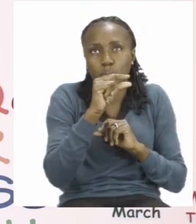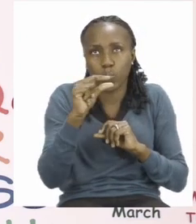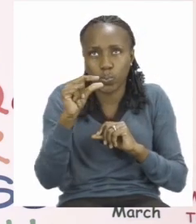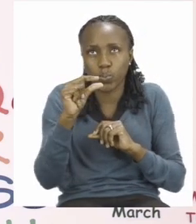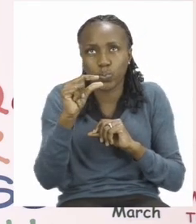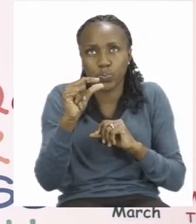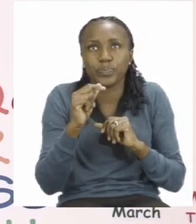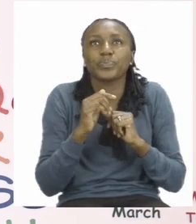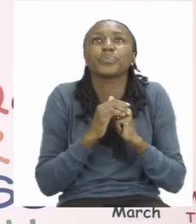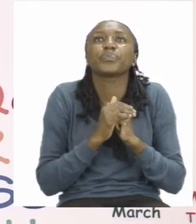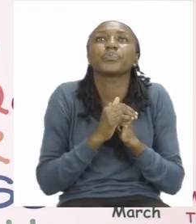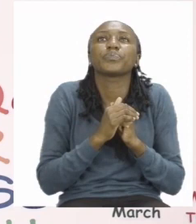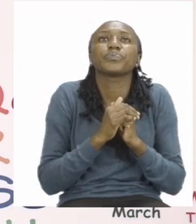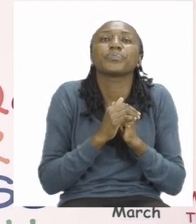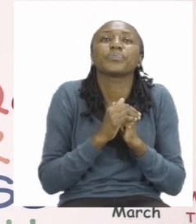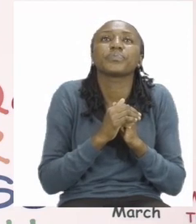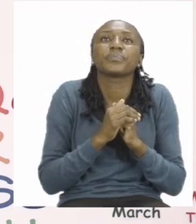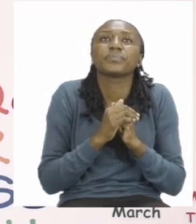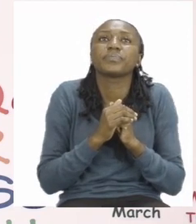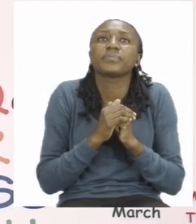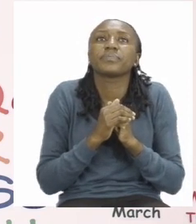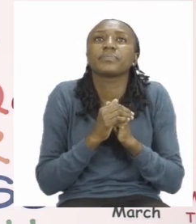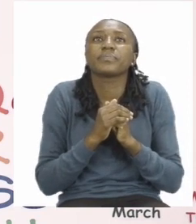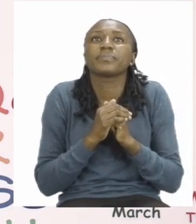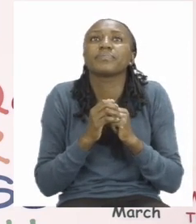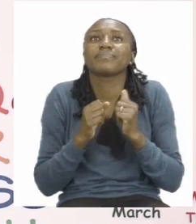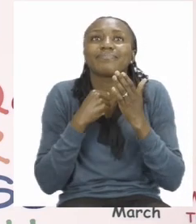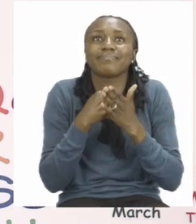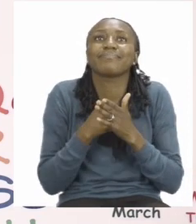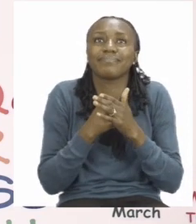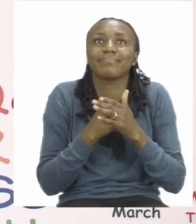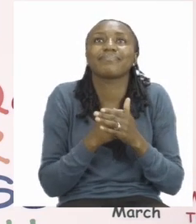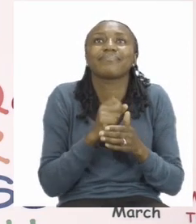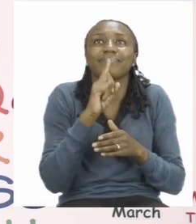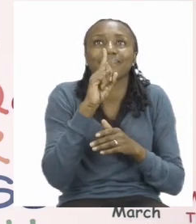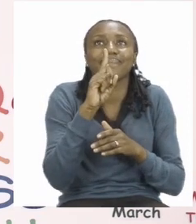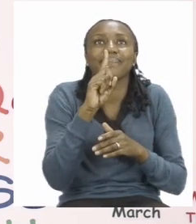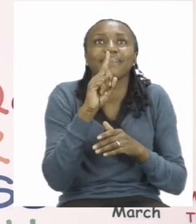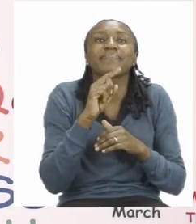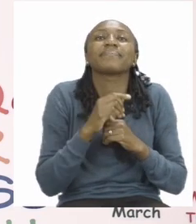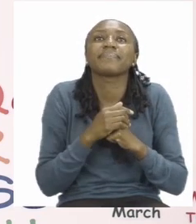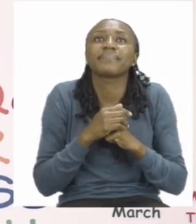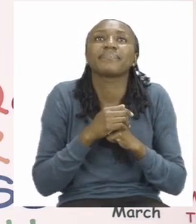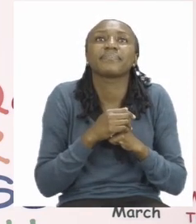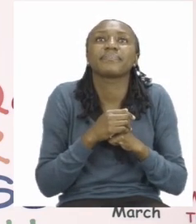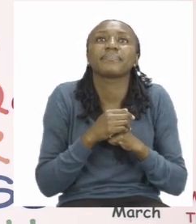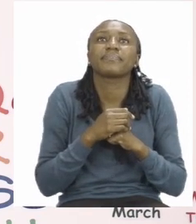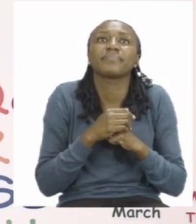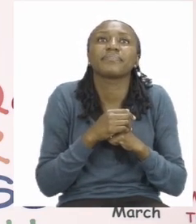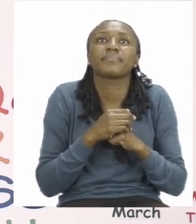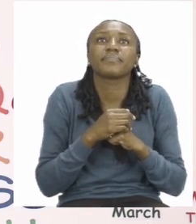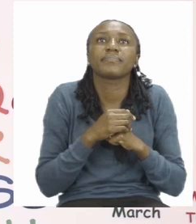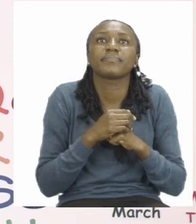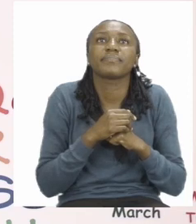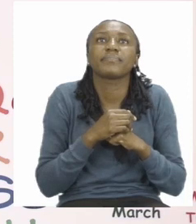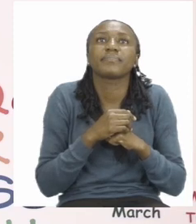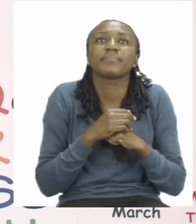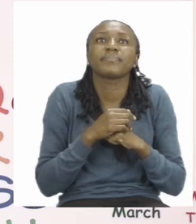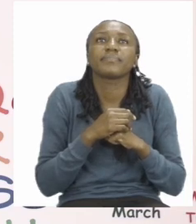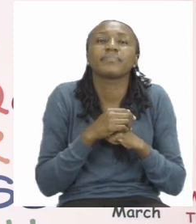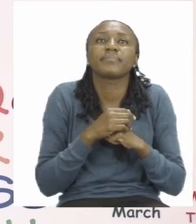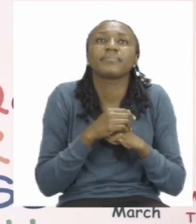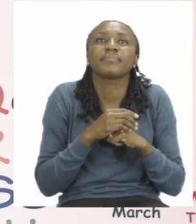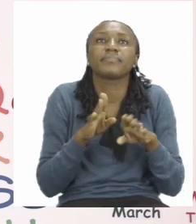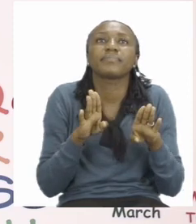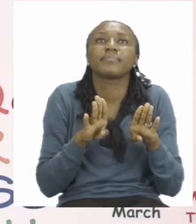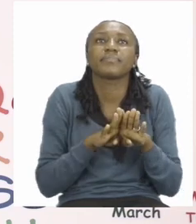complete sentences, let's try and do one of them together. We are going to do the one